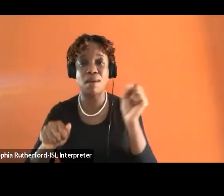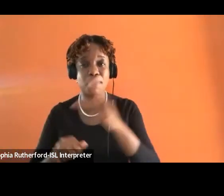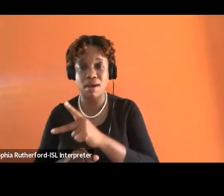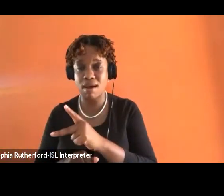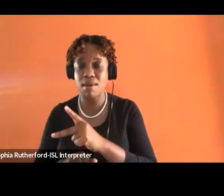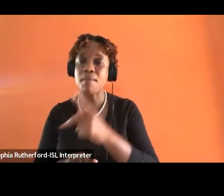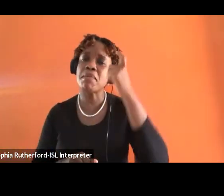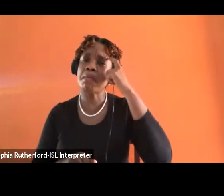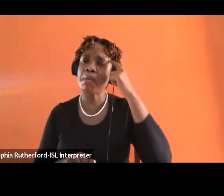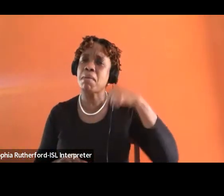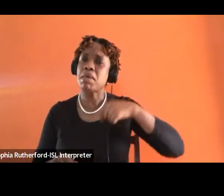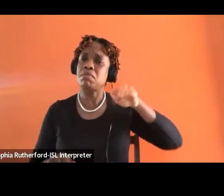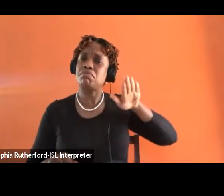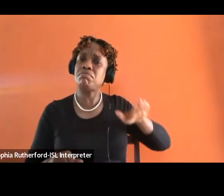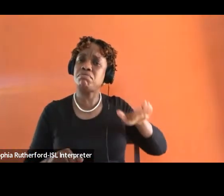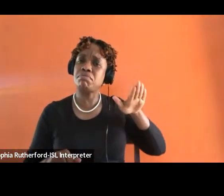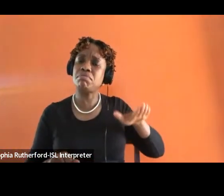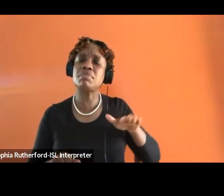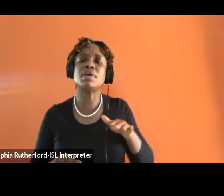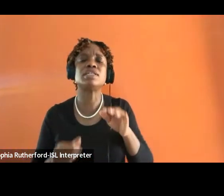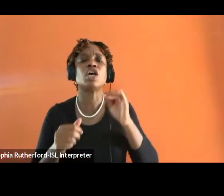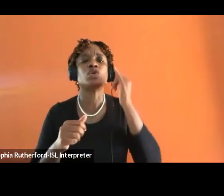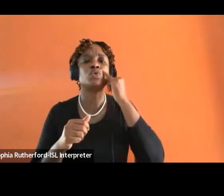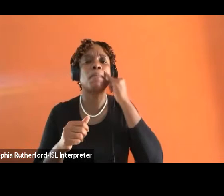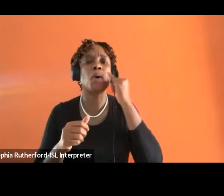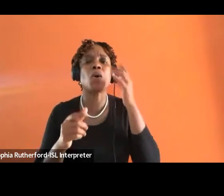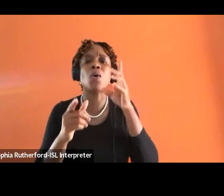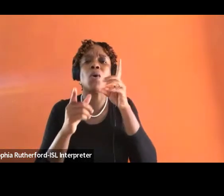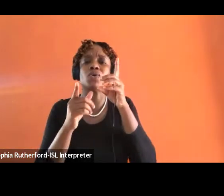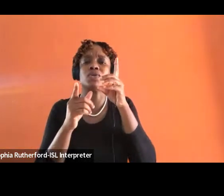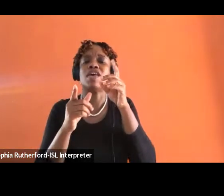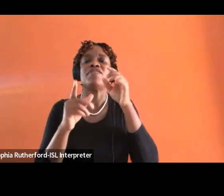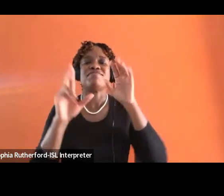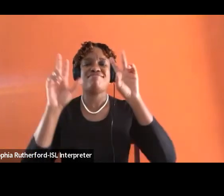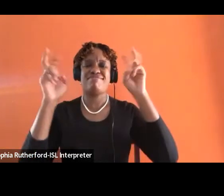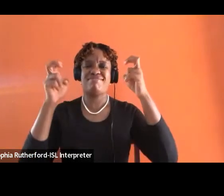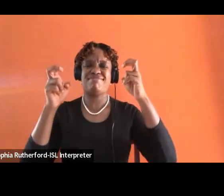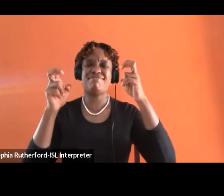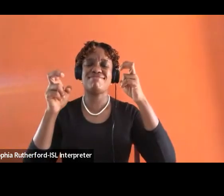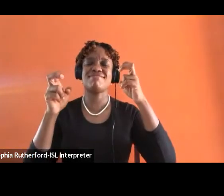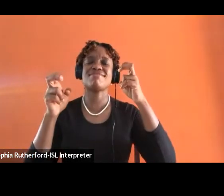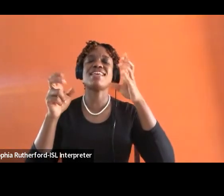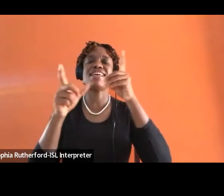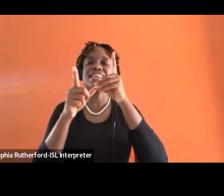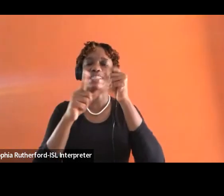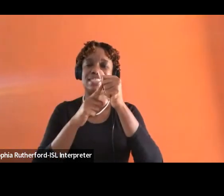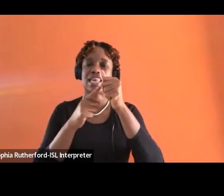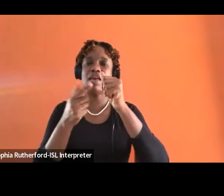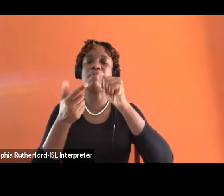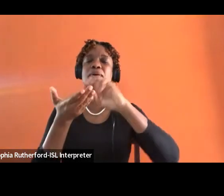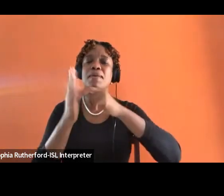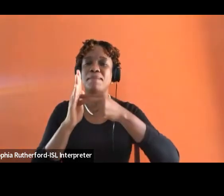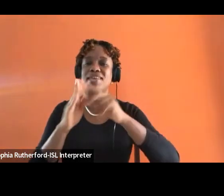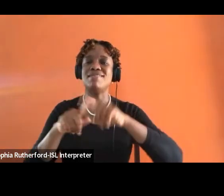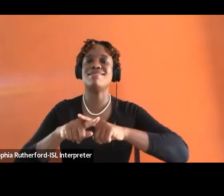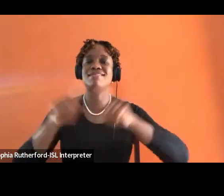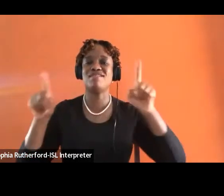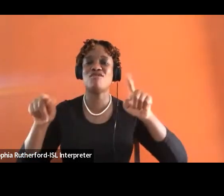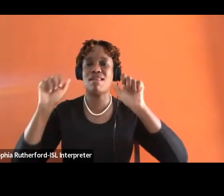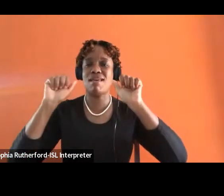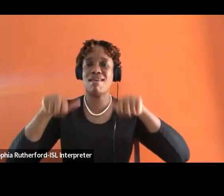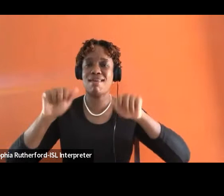child and I heard that being disabled is differently able. Now that I am entering into disability,